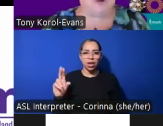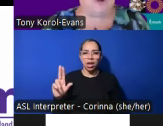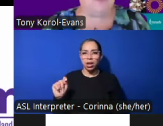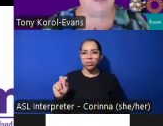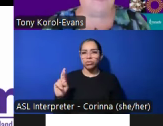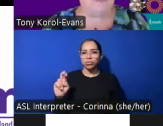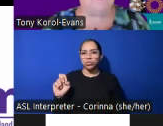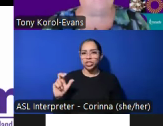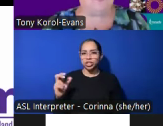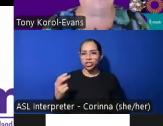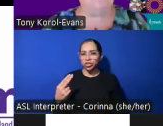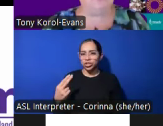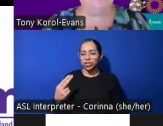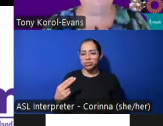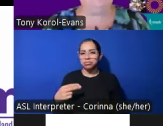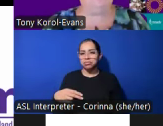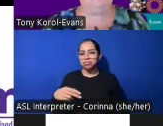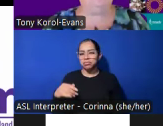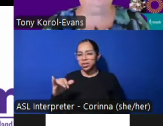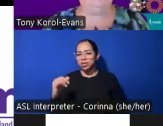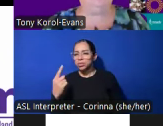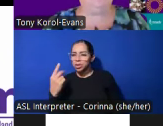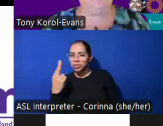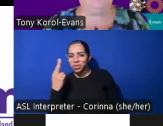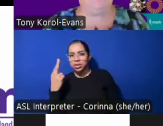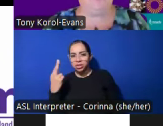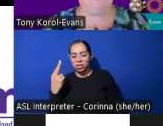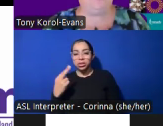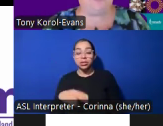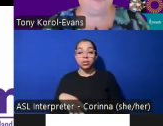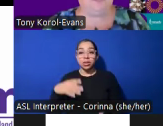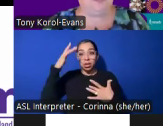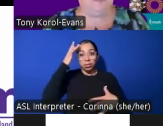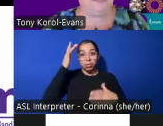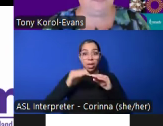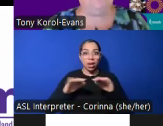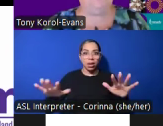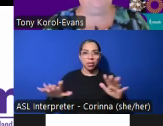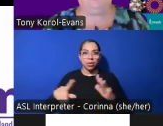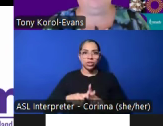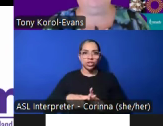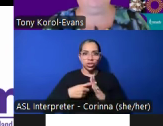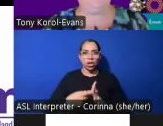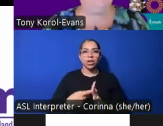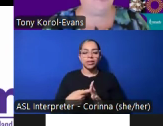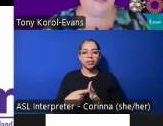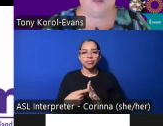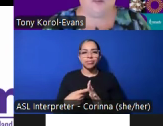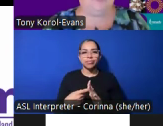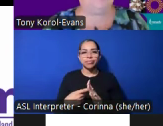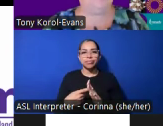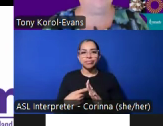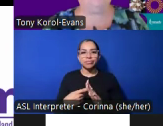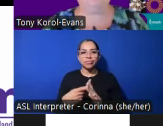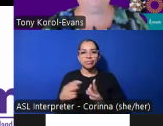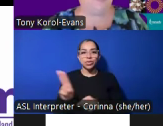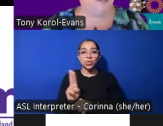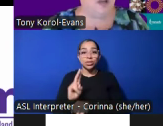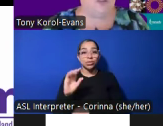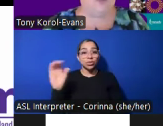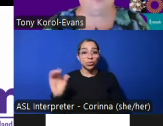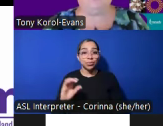That's part of it. I think that we in the pandemic, we started using things like Zoom. We started